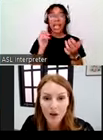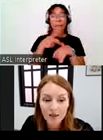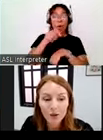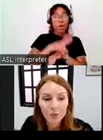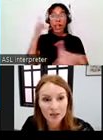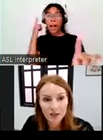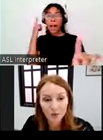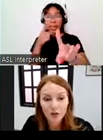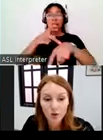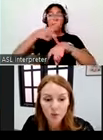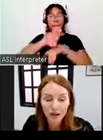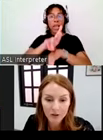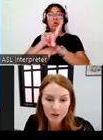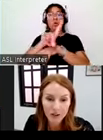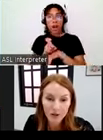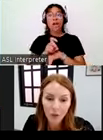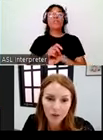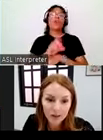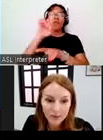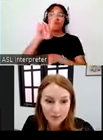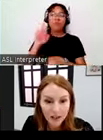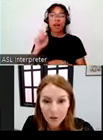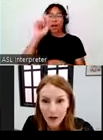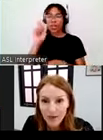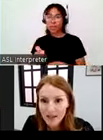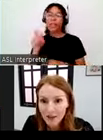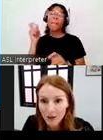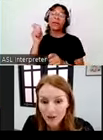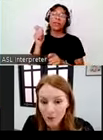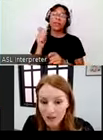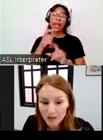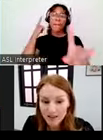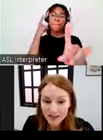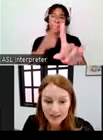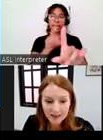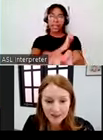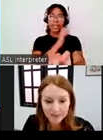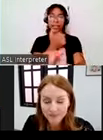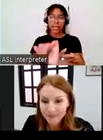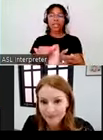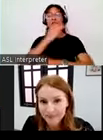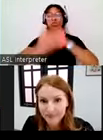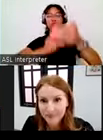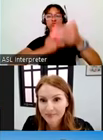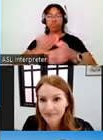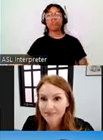our 100% renewable energy goal. Robin, any closing words?